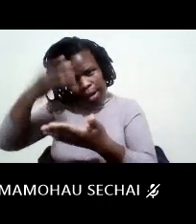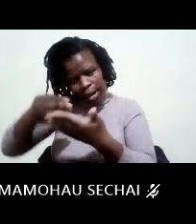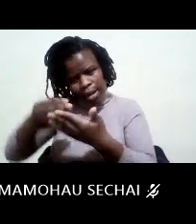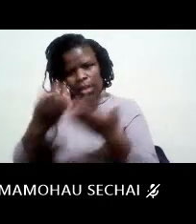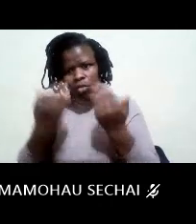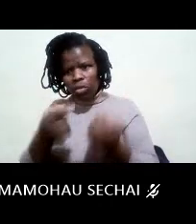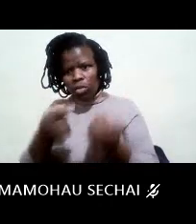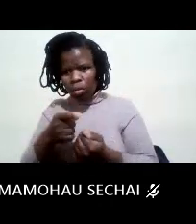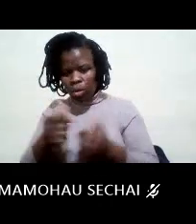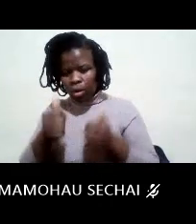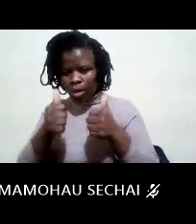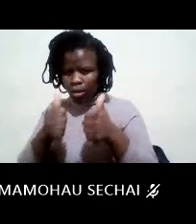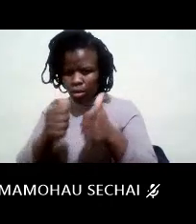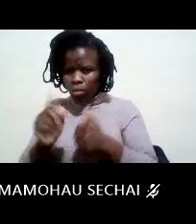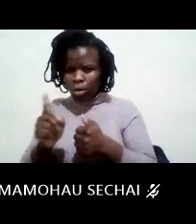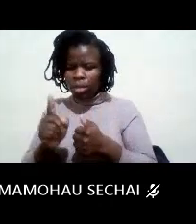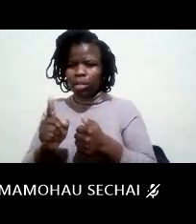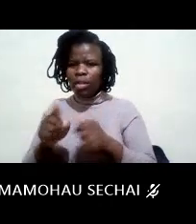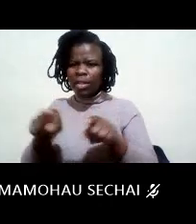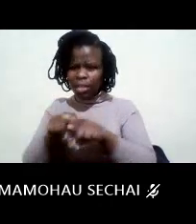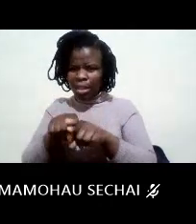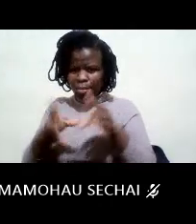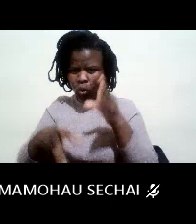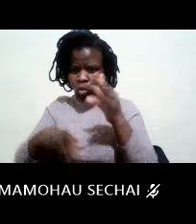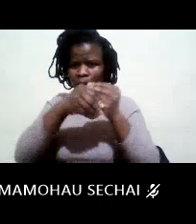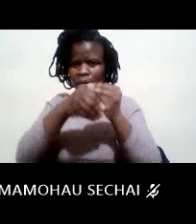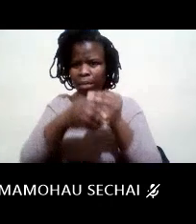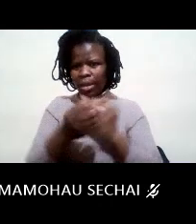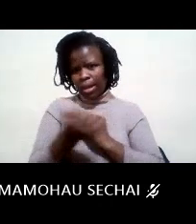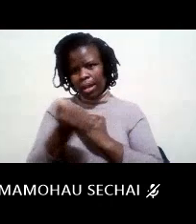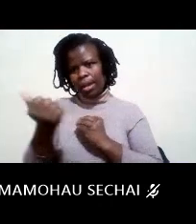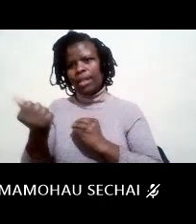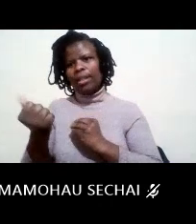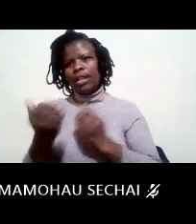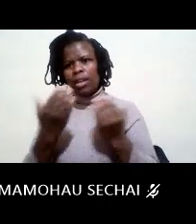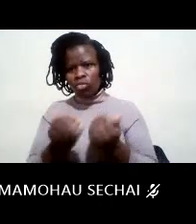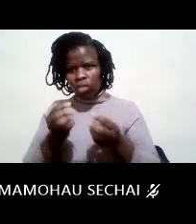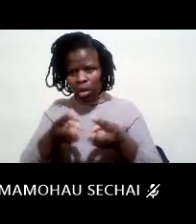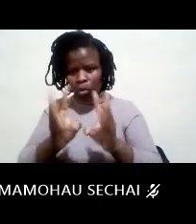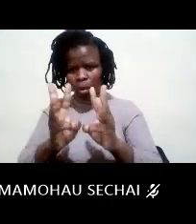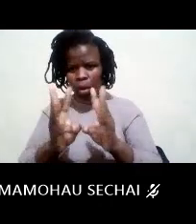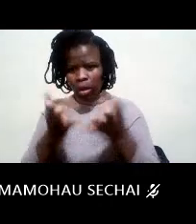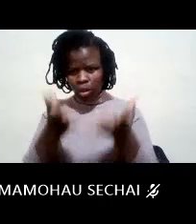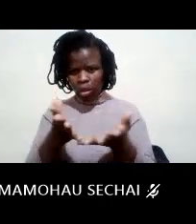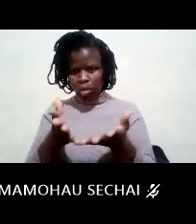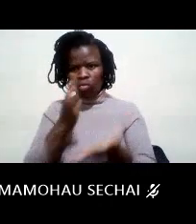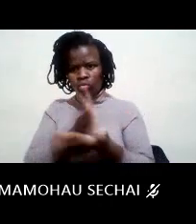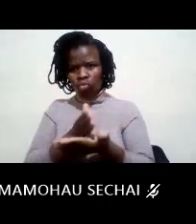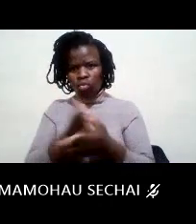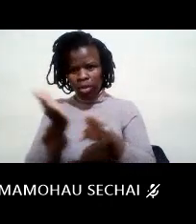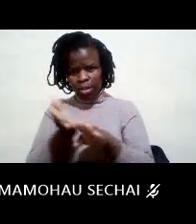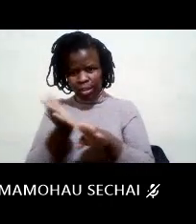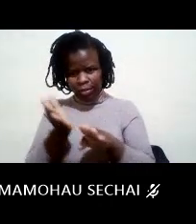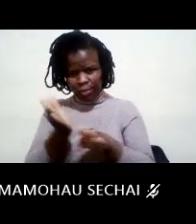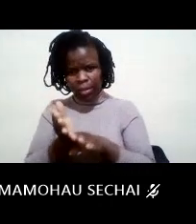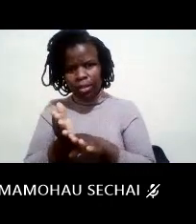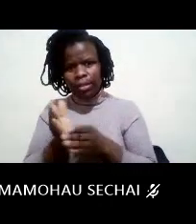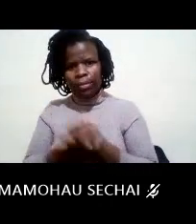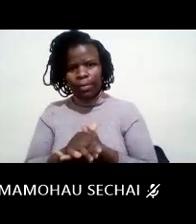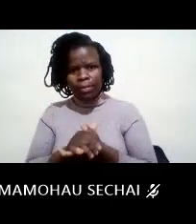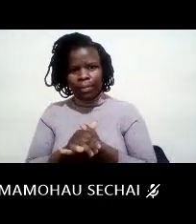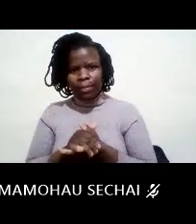actually complement each other. Yeah, they actually complement each other, and in that way they're also different. Okay. And then